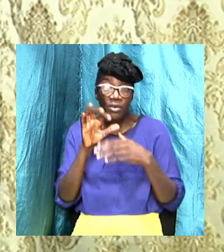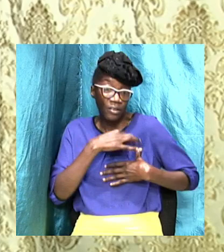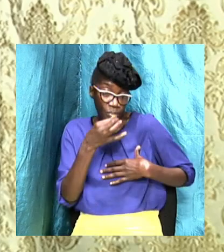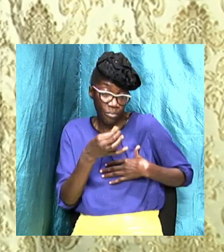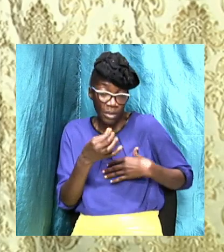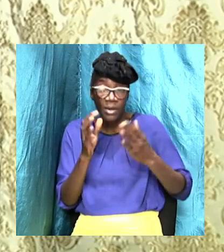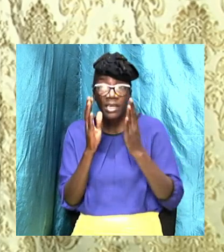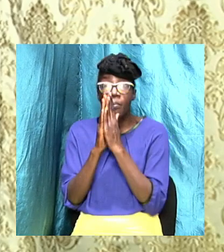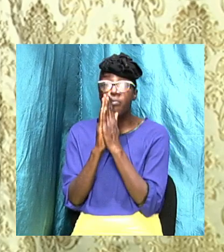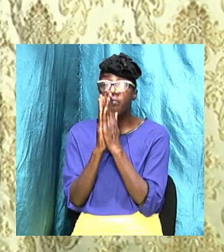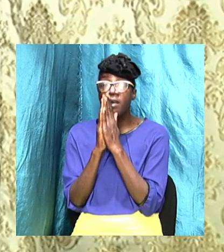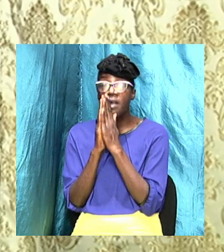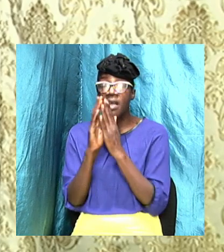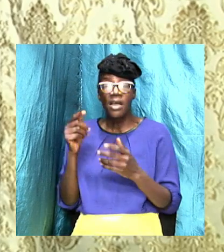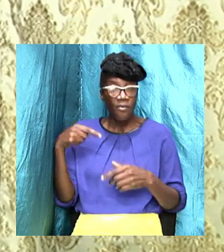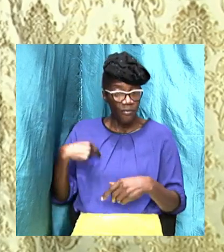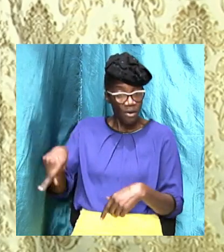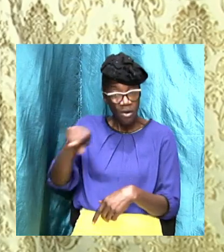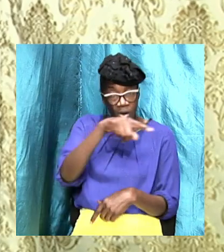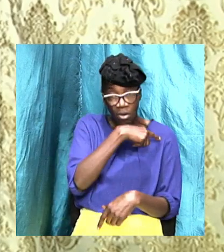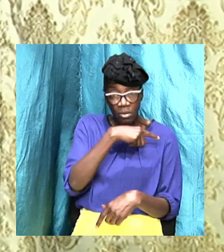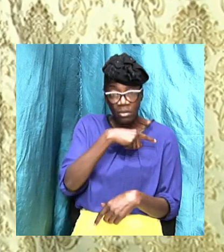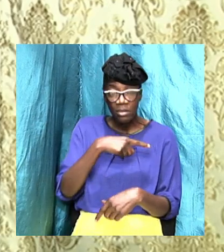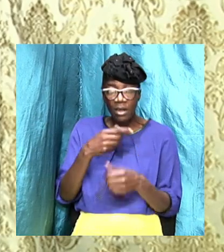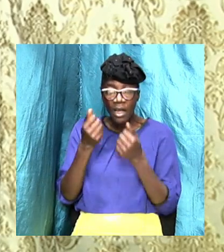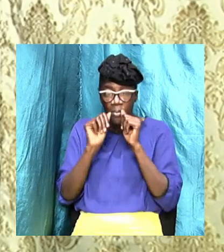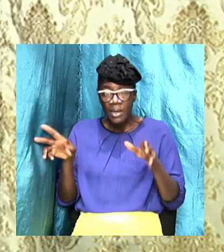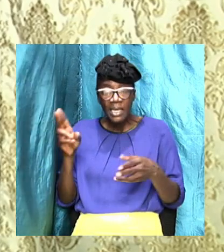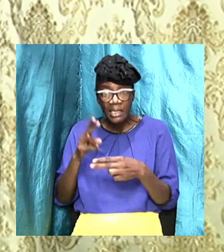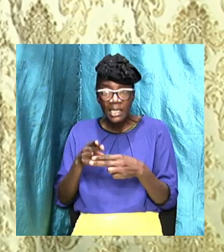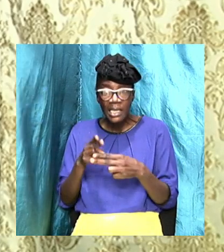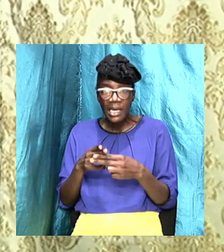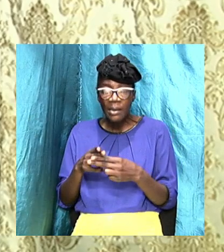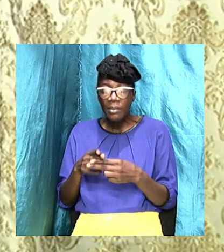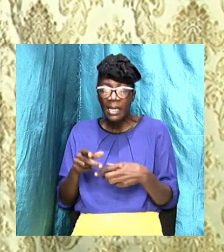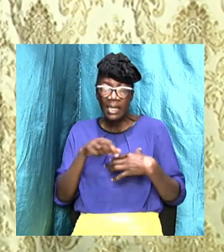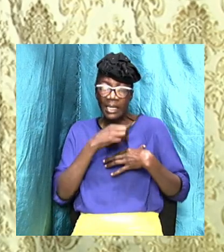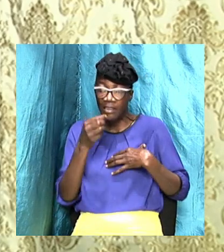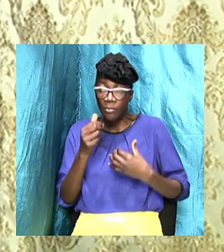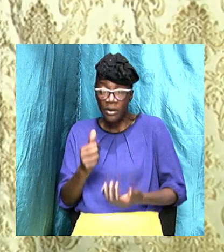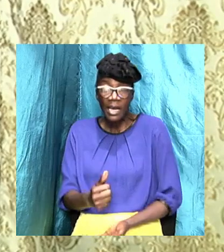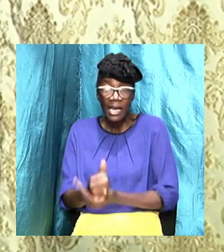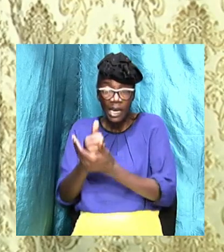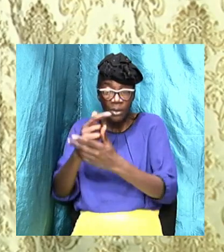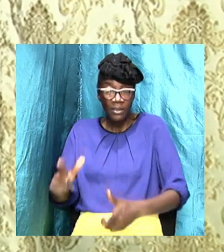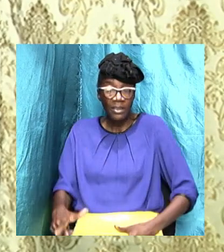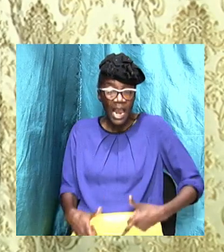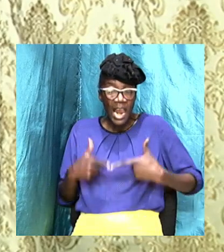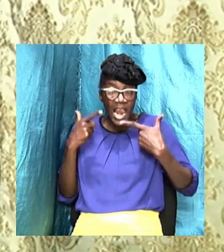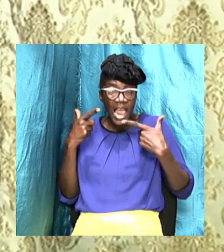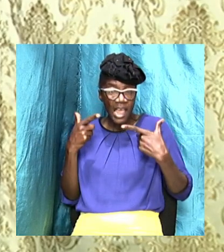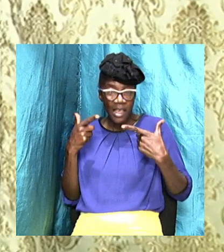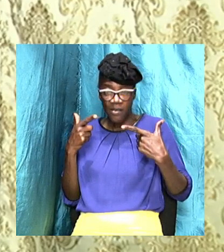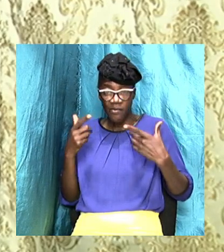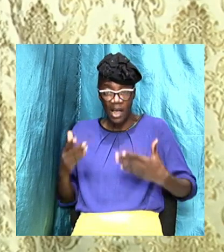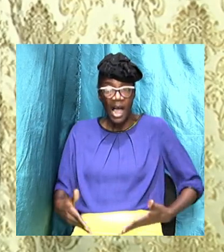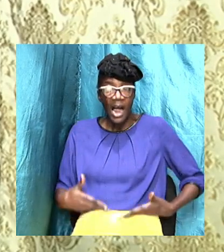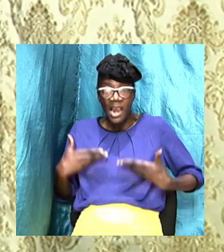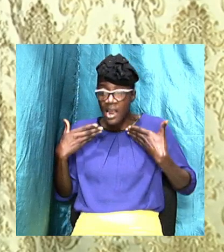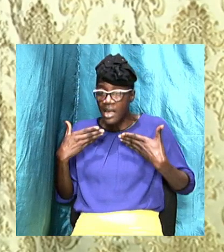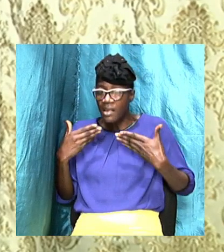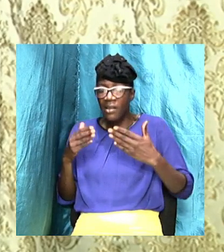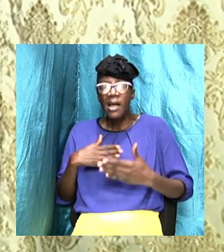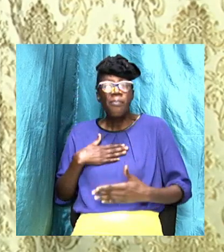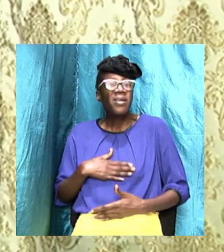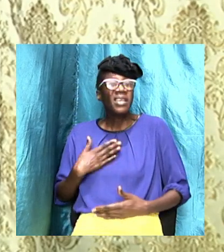us. Bless the name of God. And then the Spirit also help us to live a life that is pleasing to God,